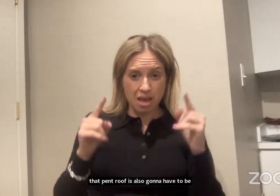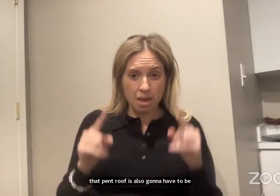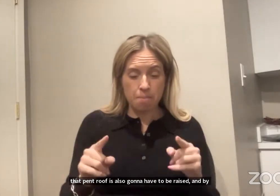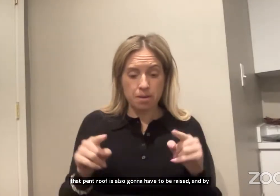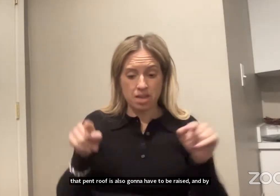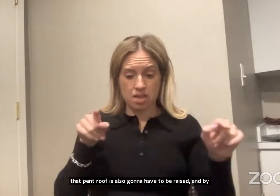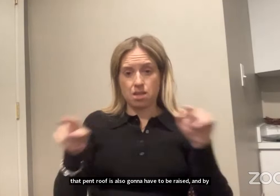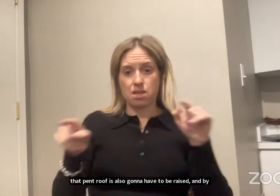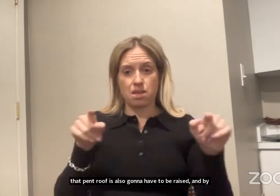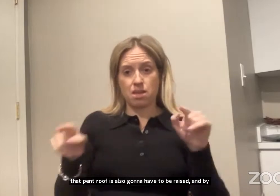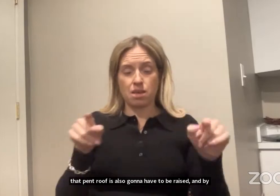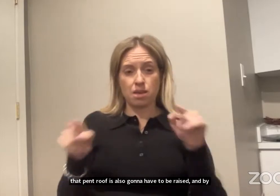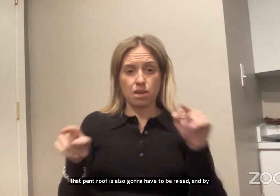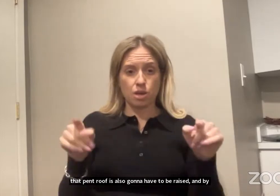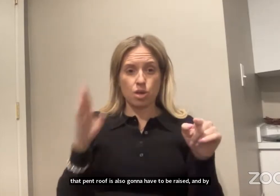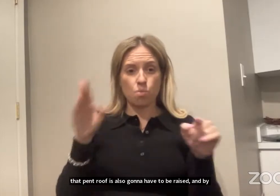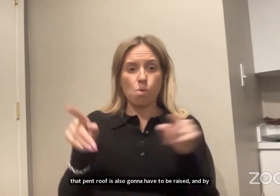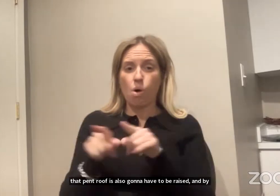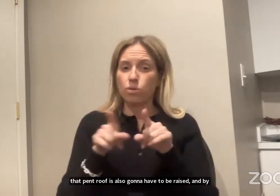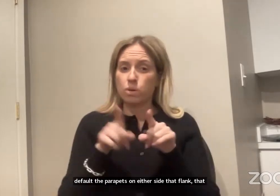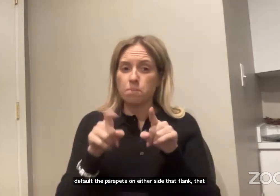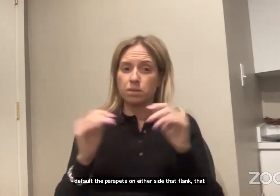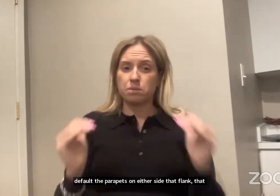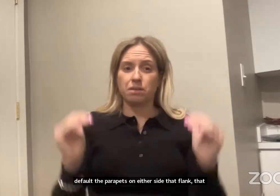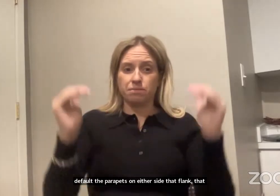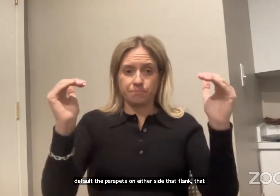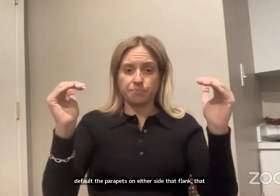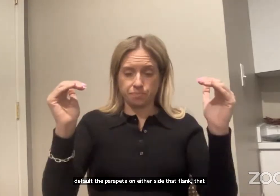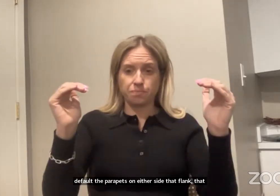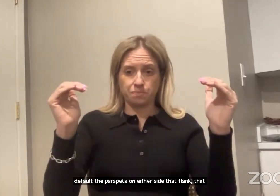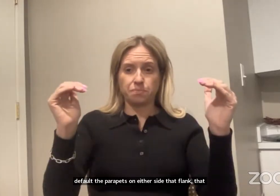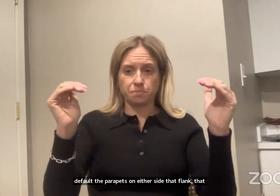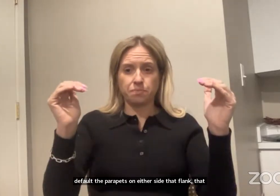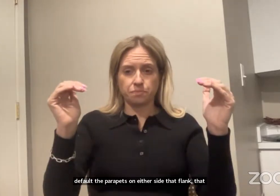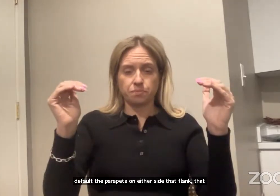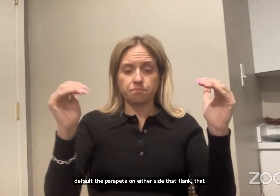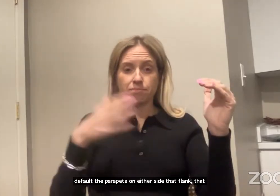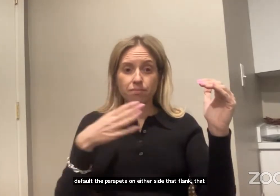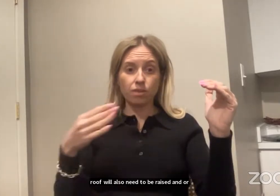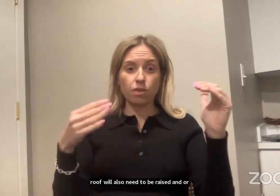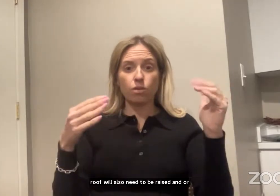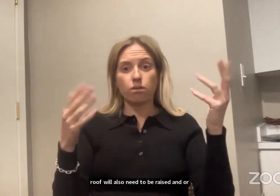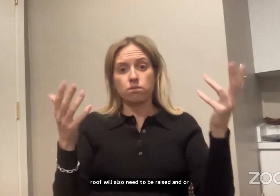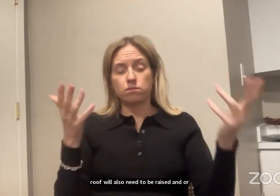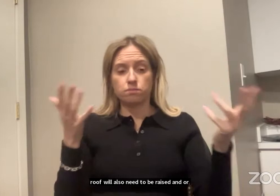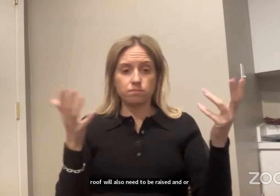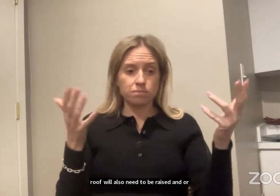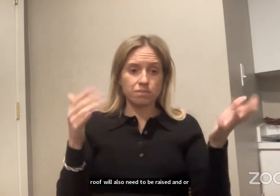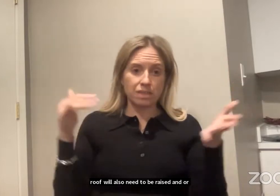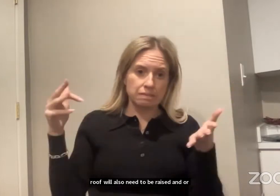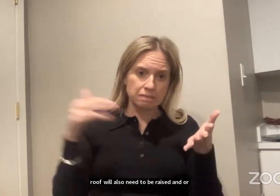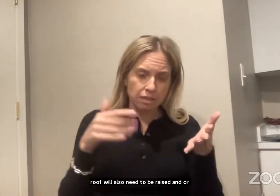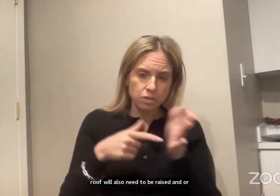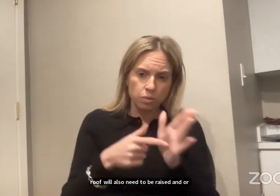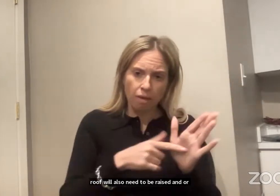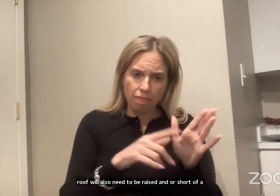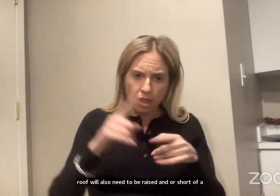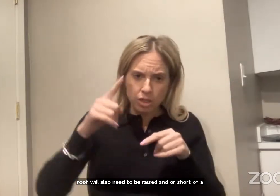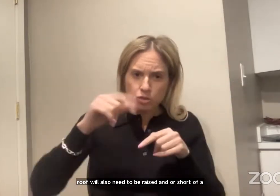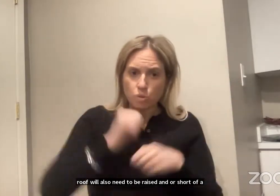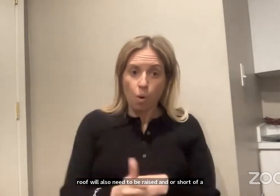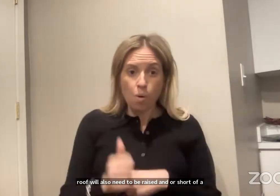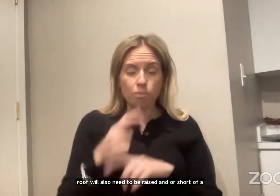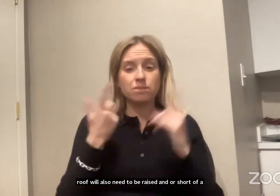that flank that roof will also need to be raised. And or short of a study showing that they don't, because right now